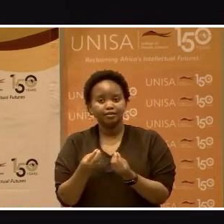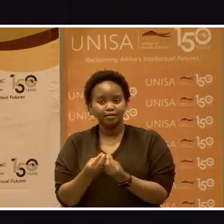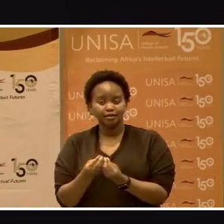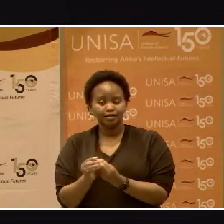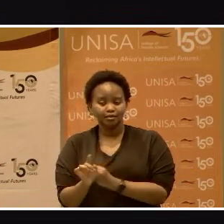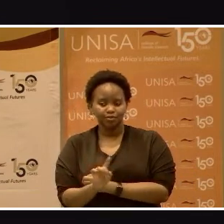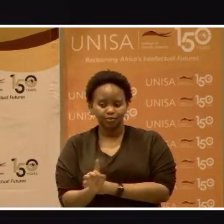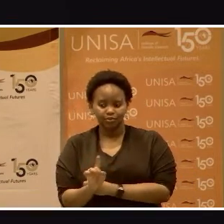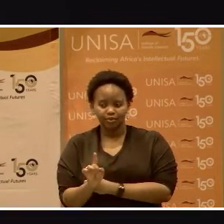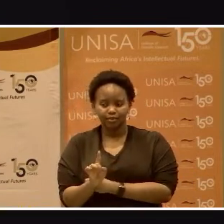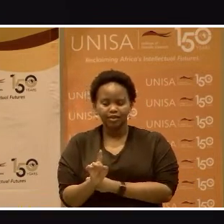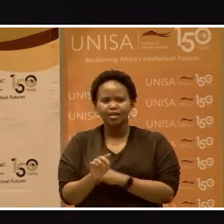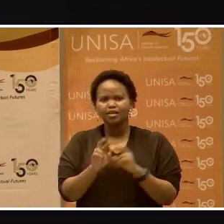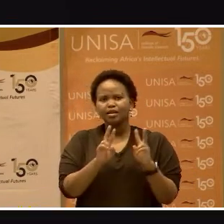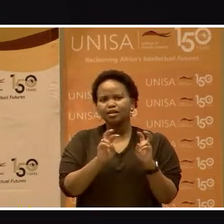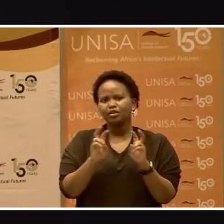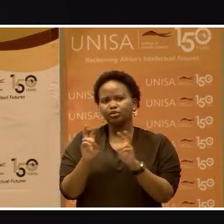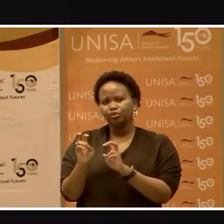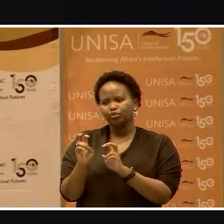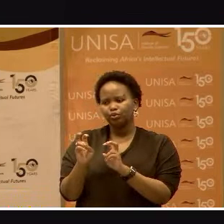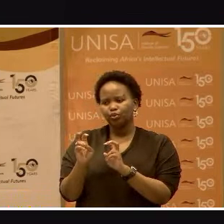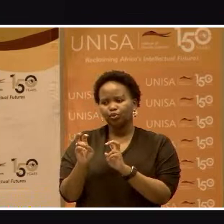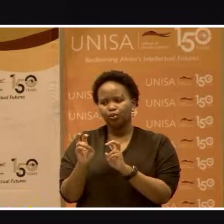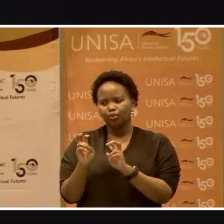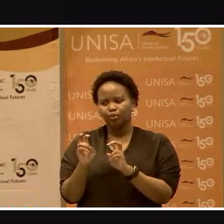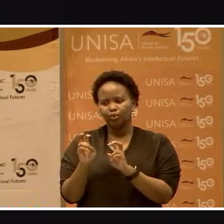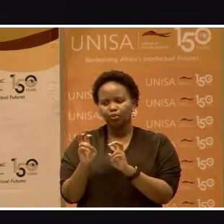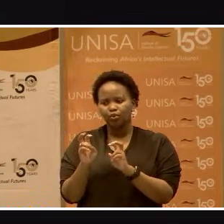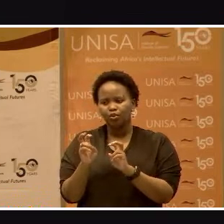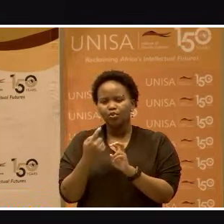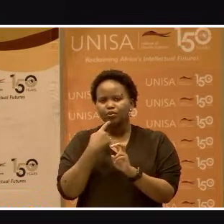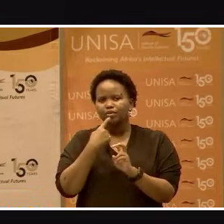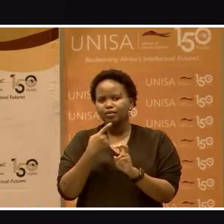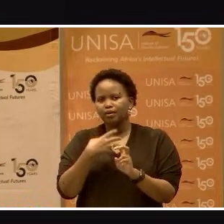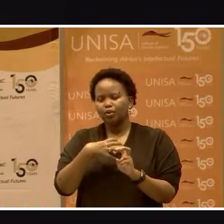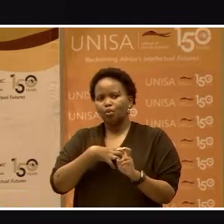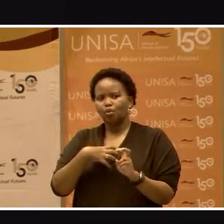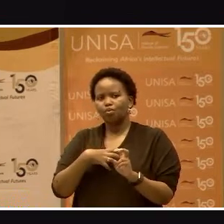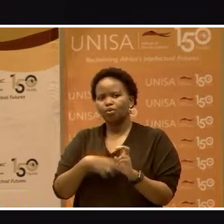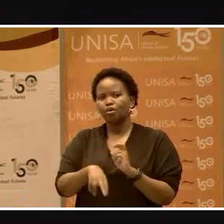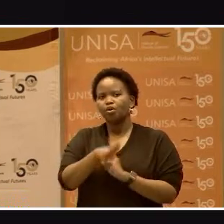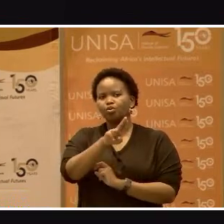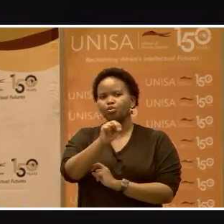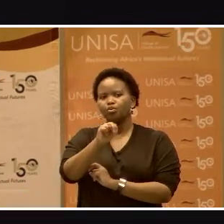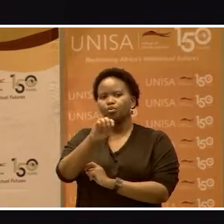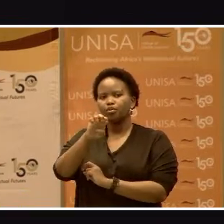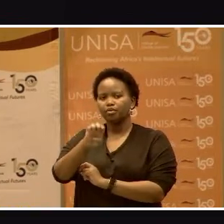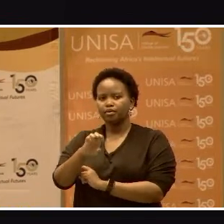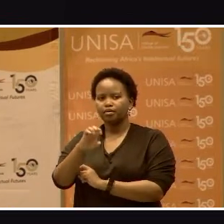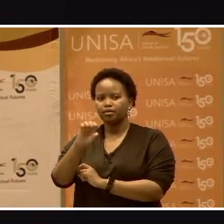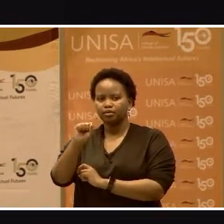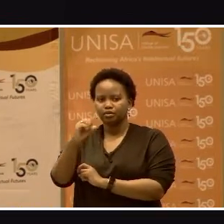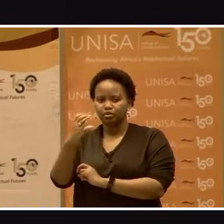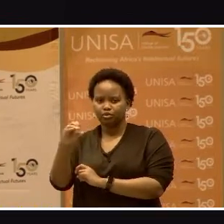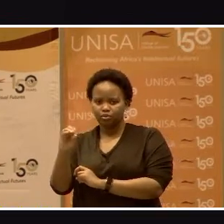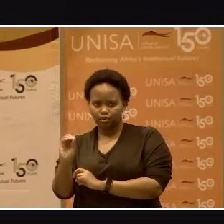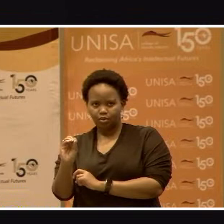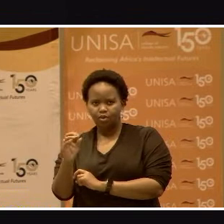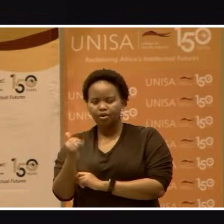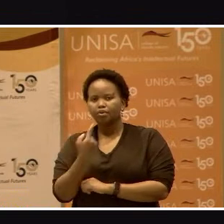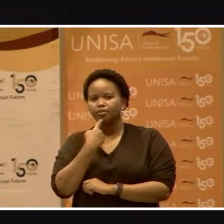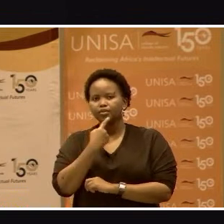the issue that is being upheld by the United Nations by proclaiming the period